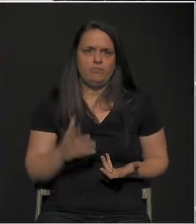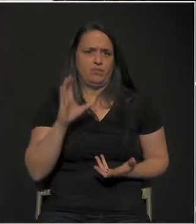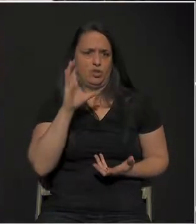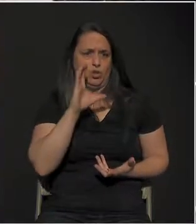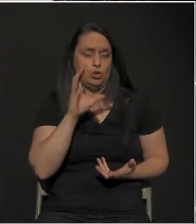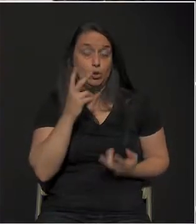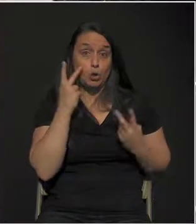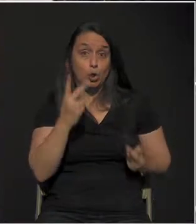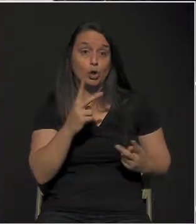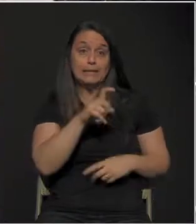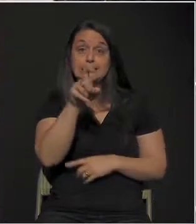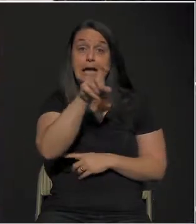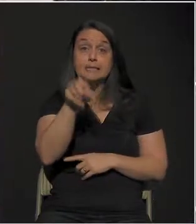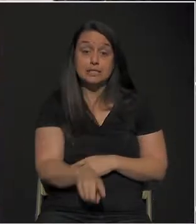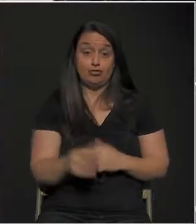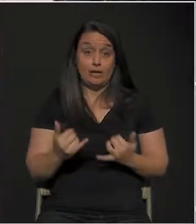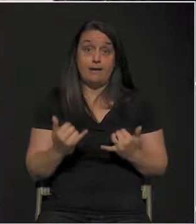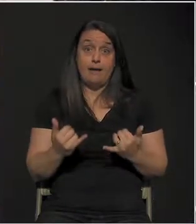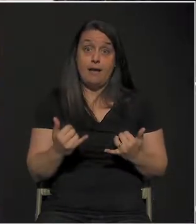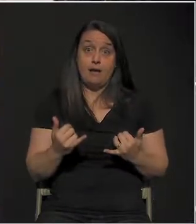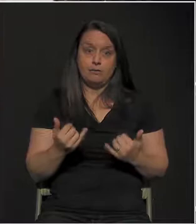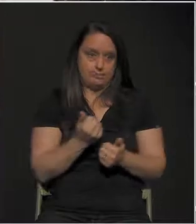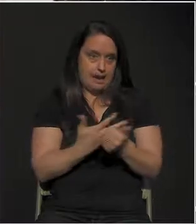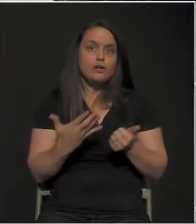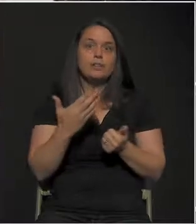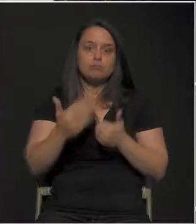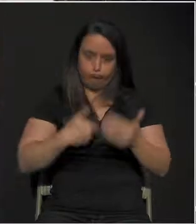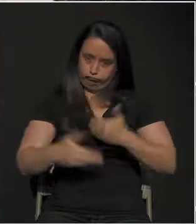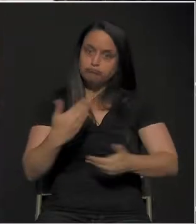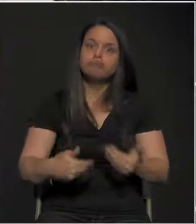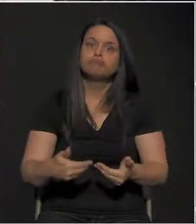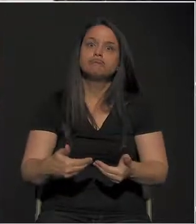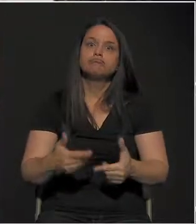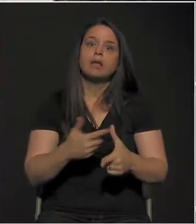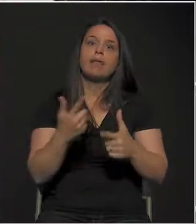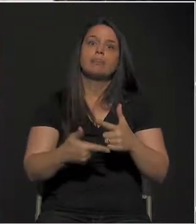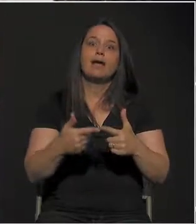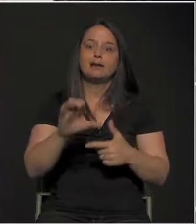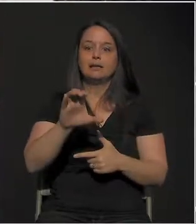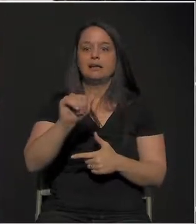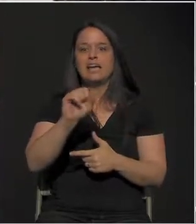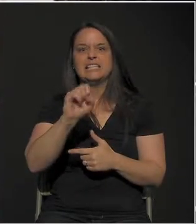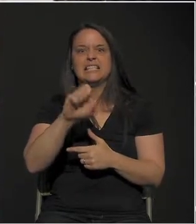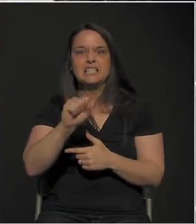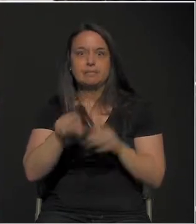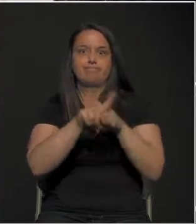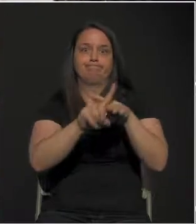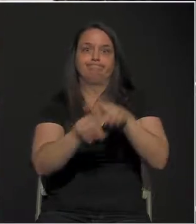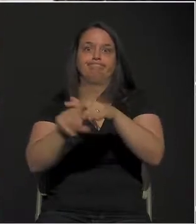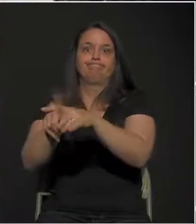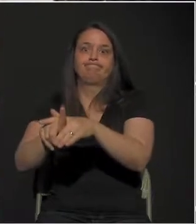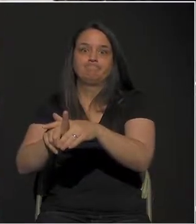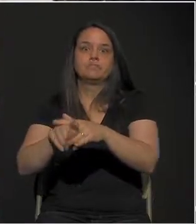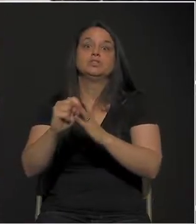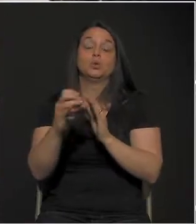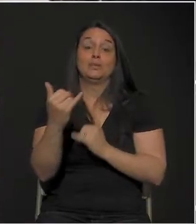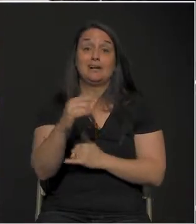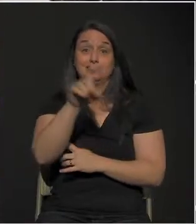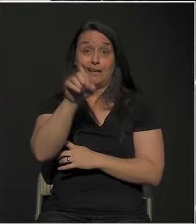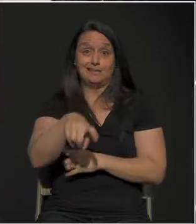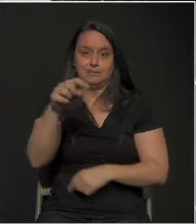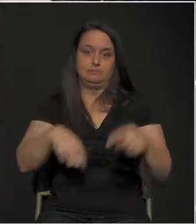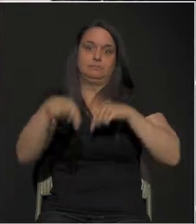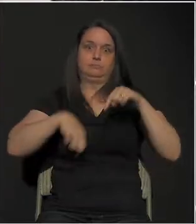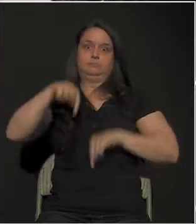Texas right now, and Texas is everything was moving forward, and all of a sudden all the cases started going crazy. So now in Texas, they're actually going